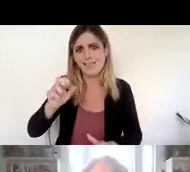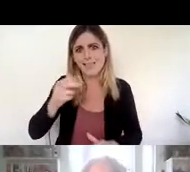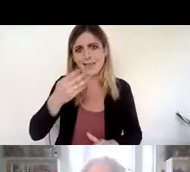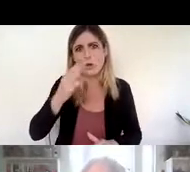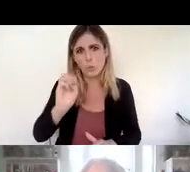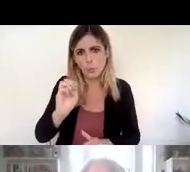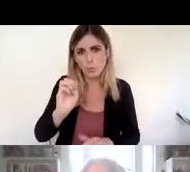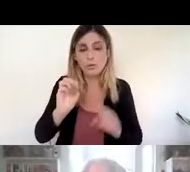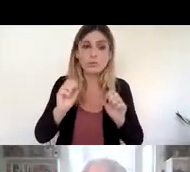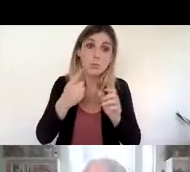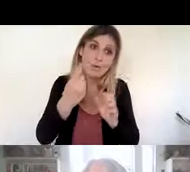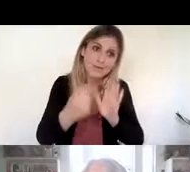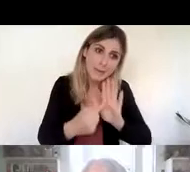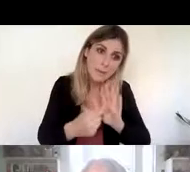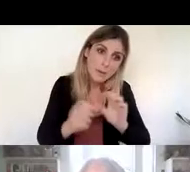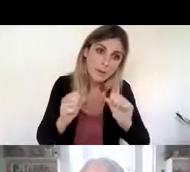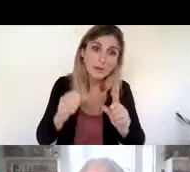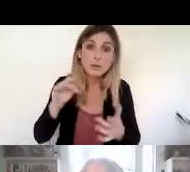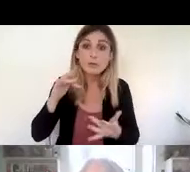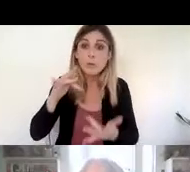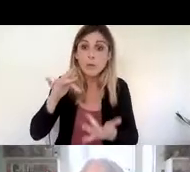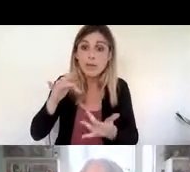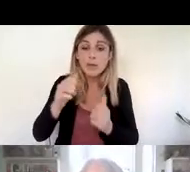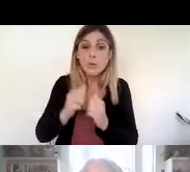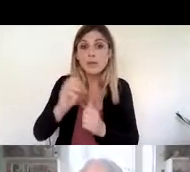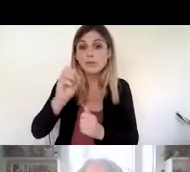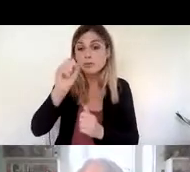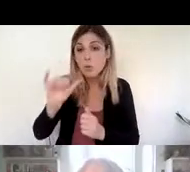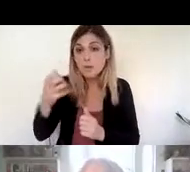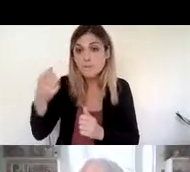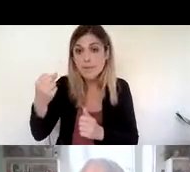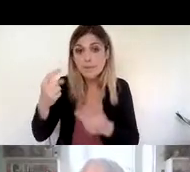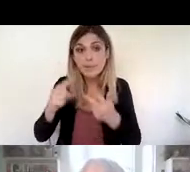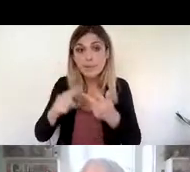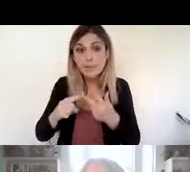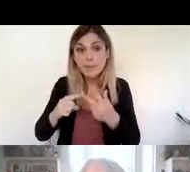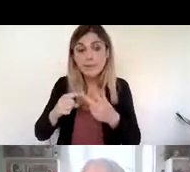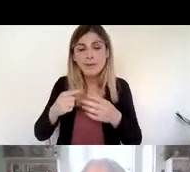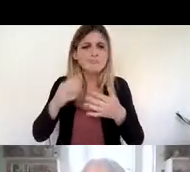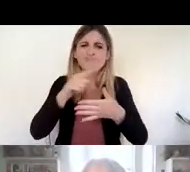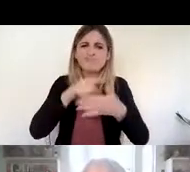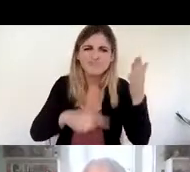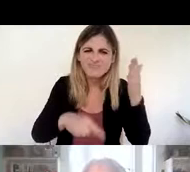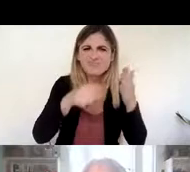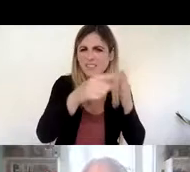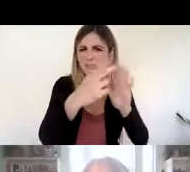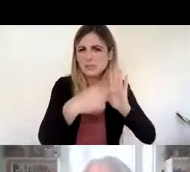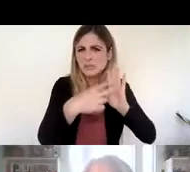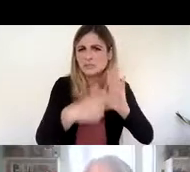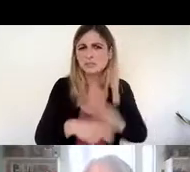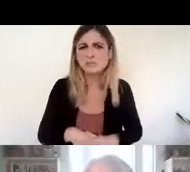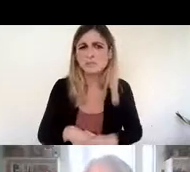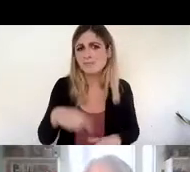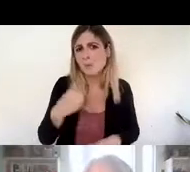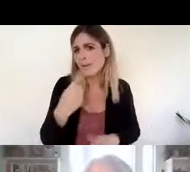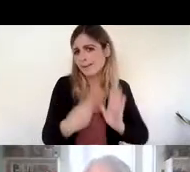could have a smoothie with soy milk for breakfast, a bean burrito for lunch, a small cup of lentil soup for a snack, and then rice and